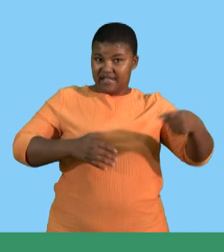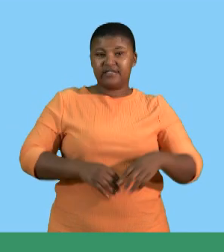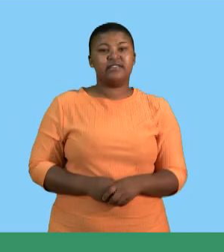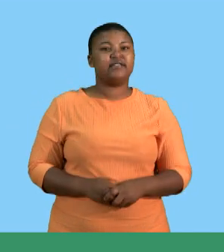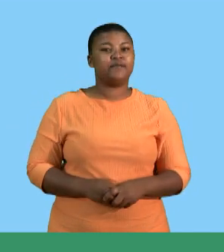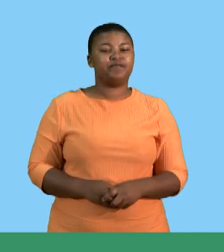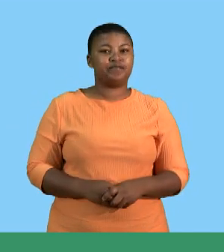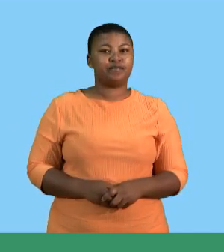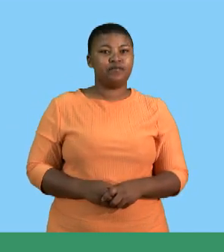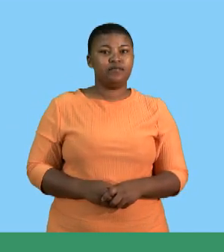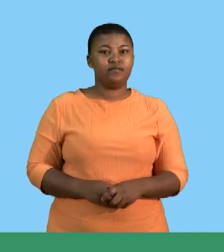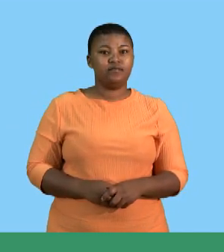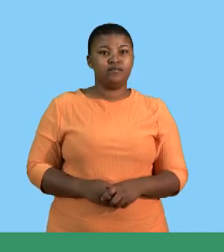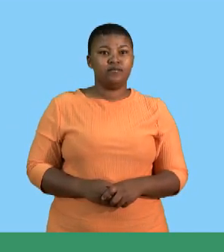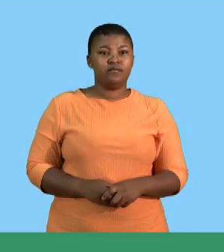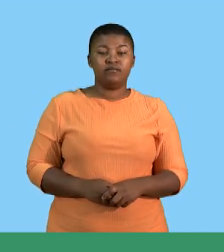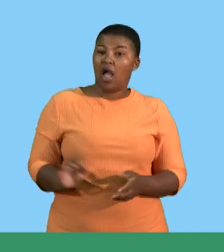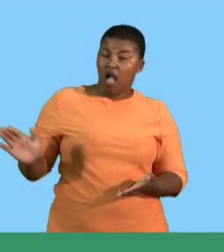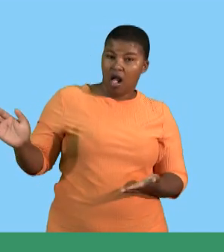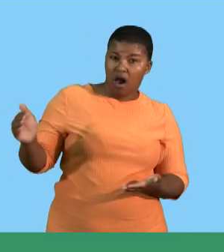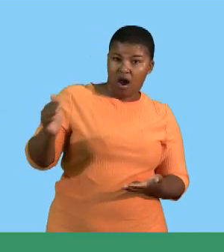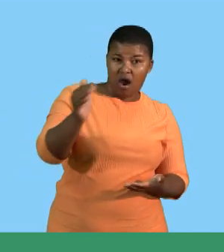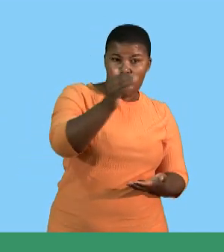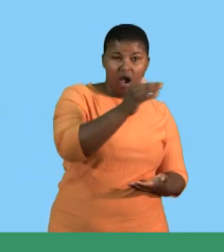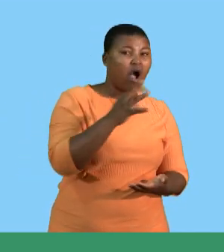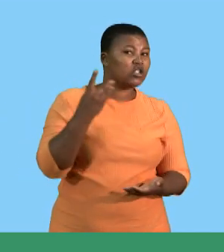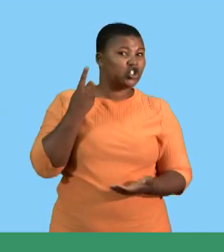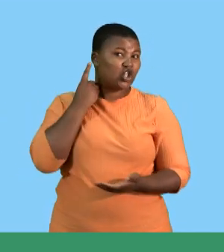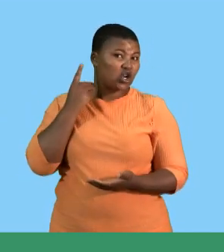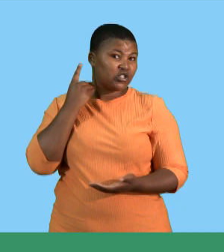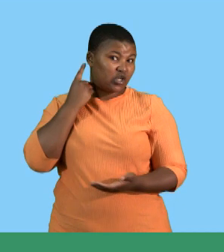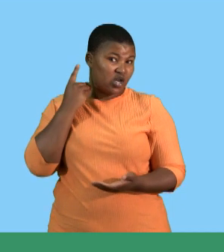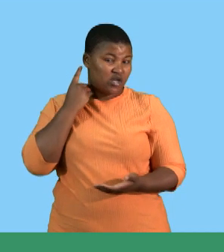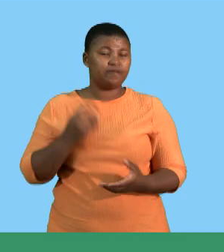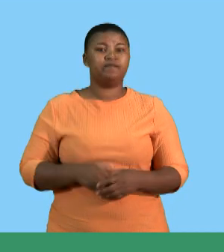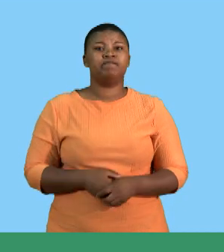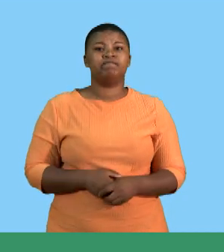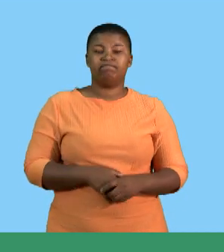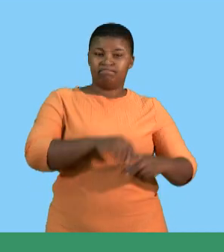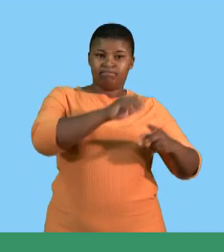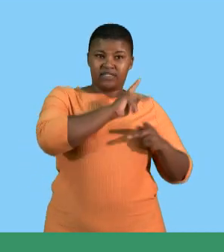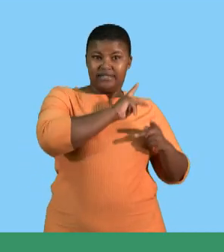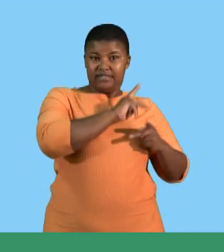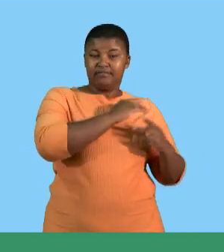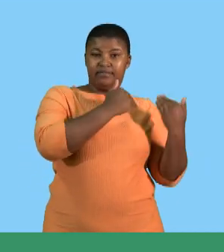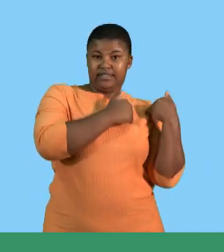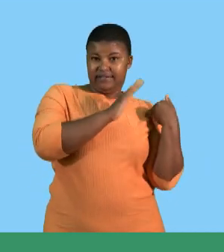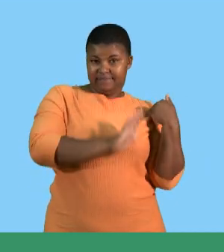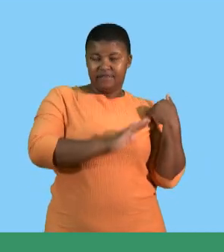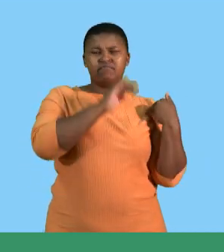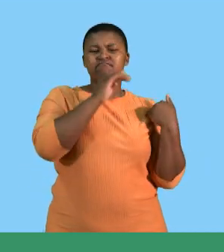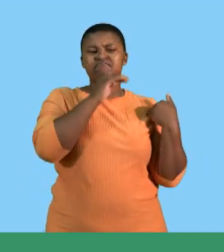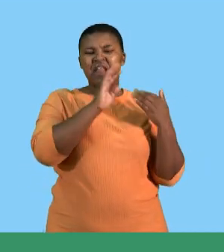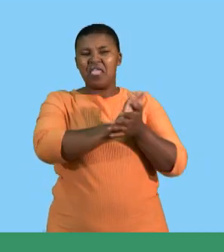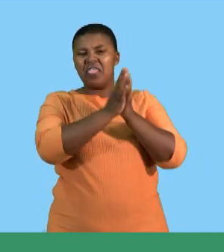a quality indicator of our administration function, the first one, is if they collected all the data. So all the